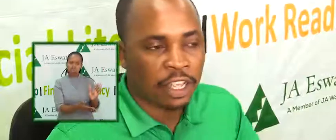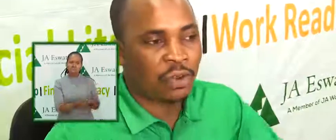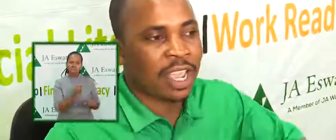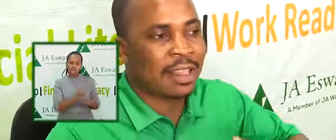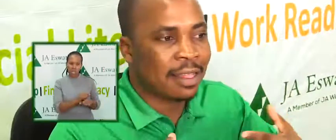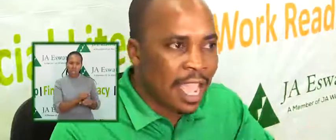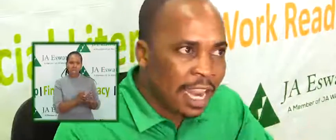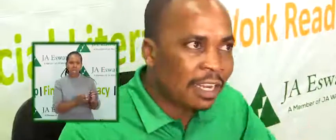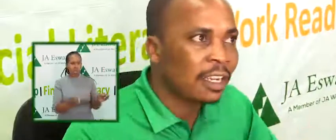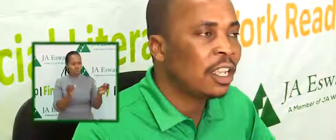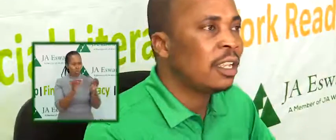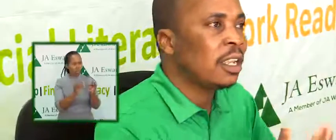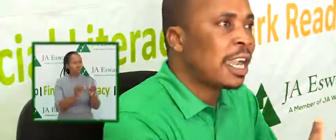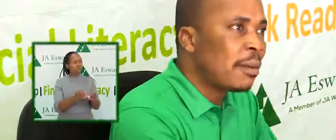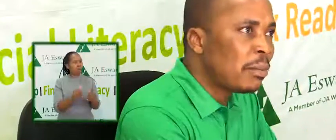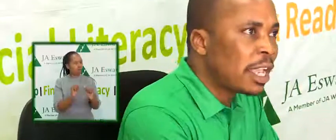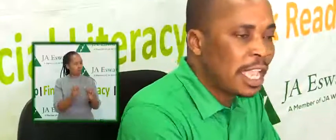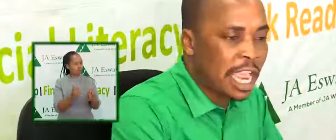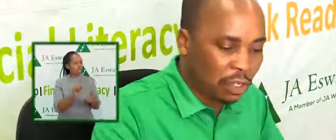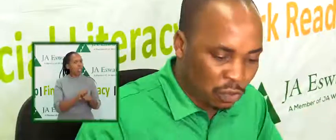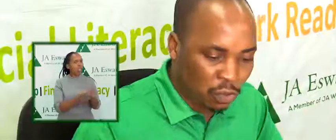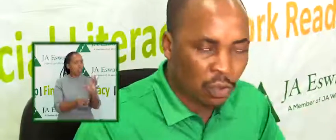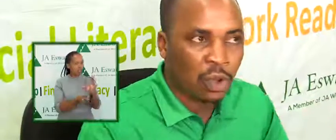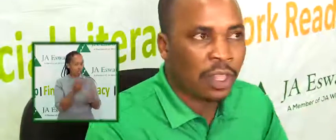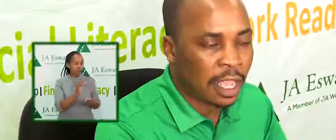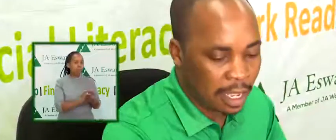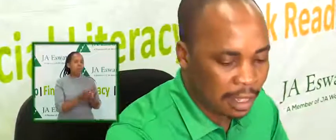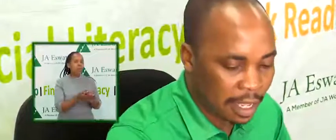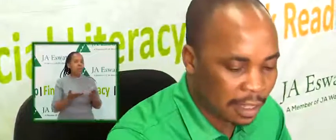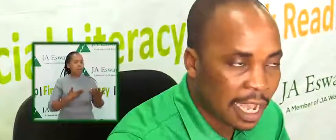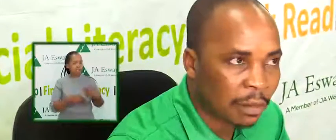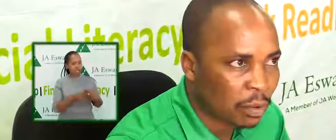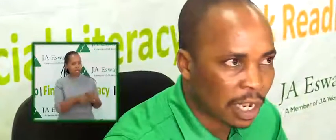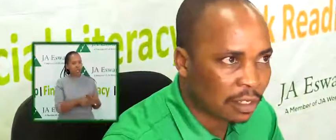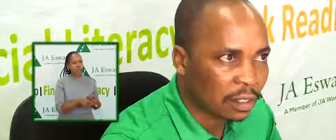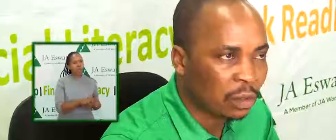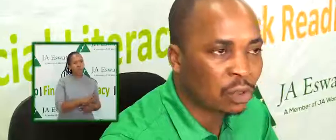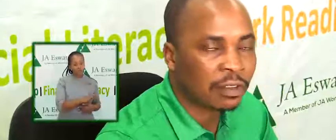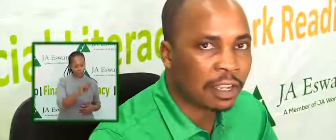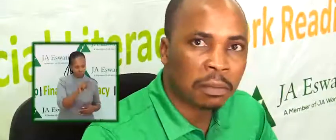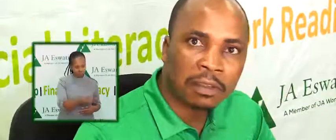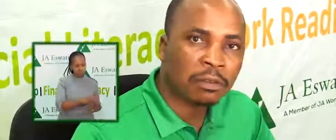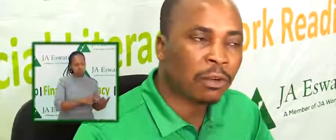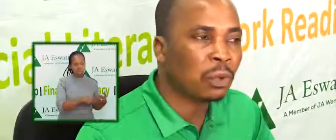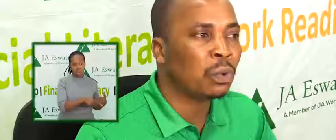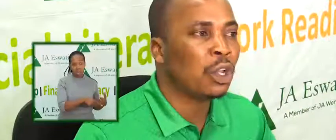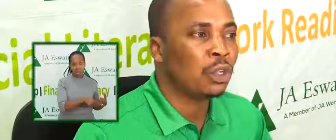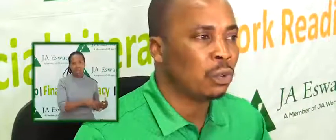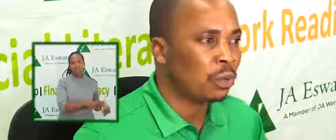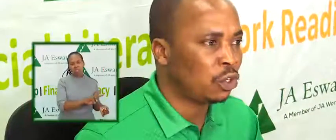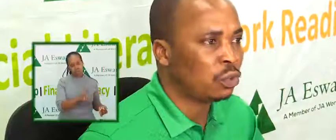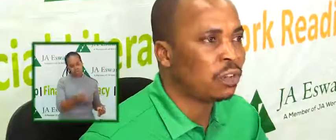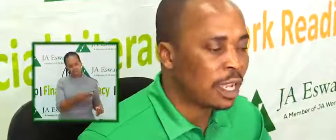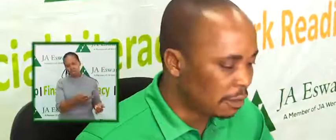company, you can then come back and do the other product which was expensive for you